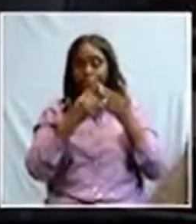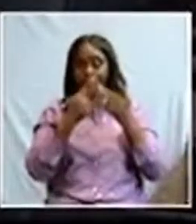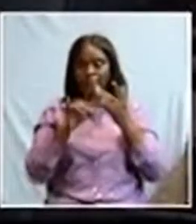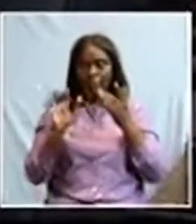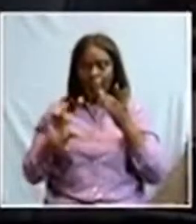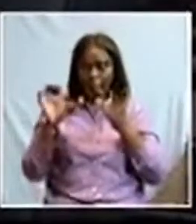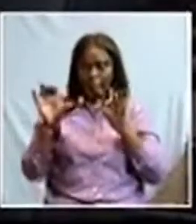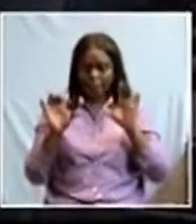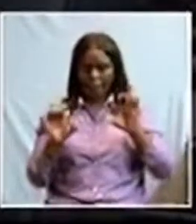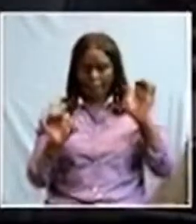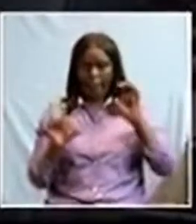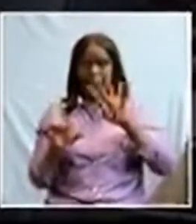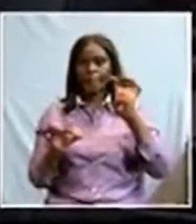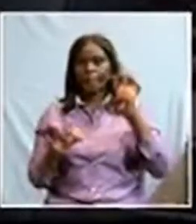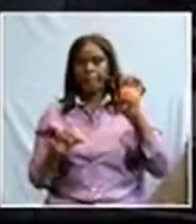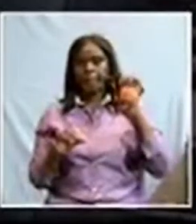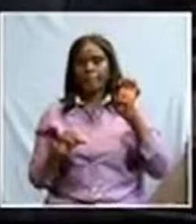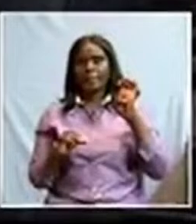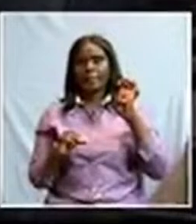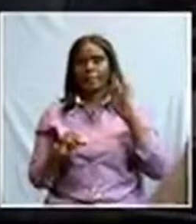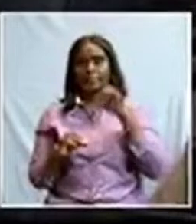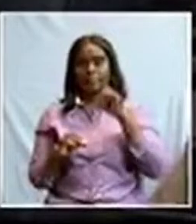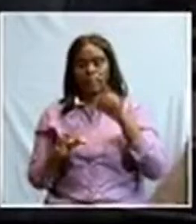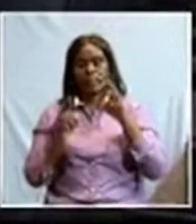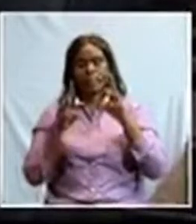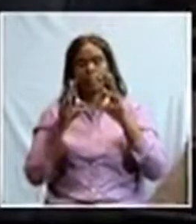allocate 400. By the way,